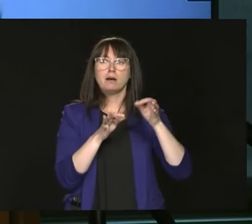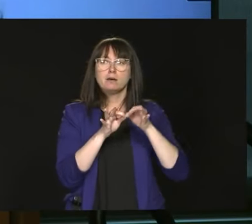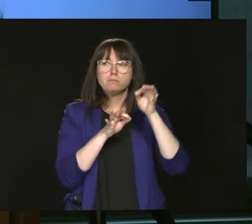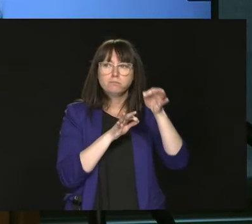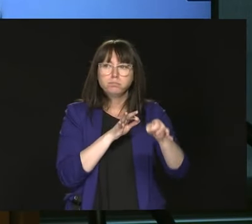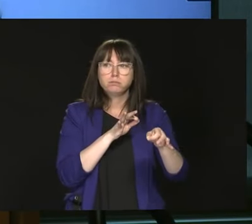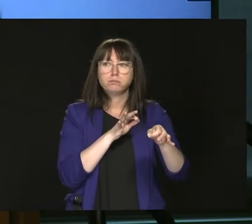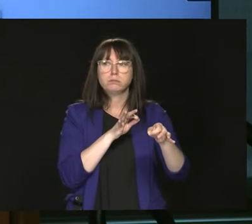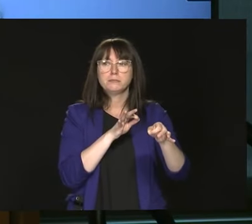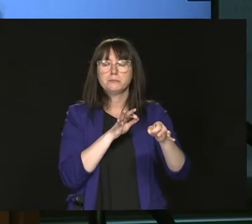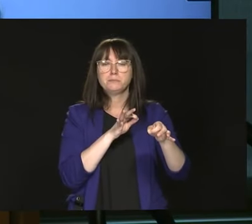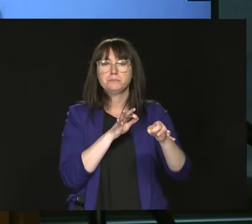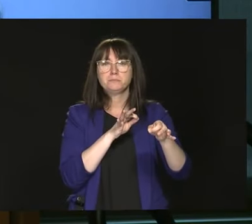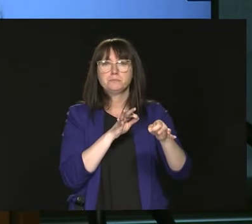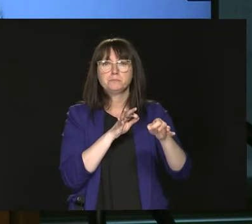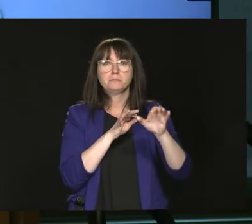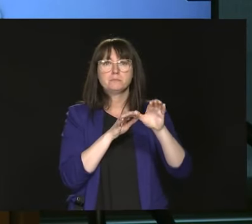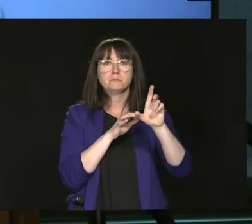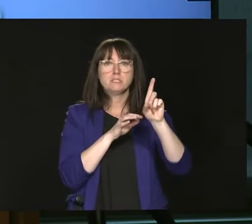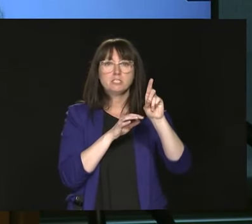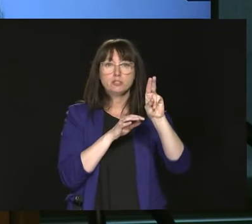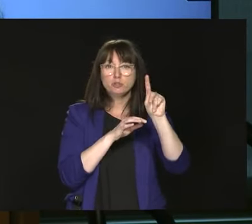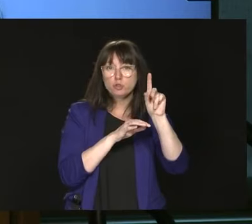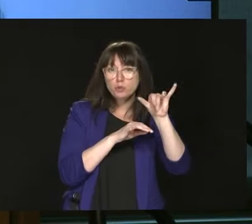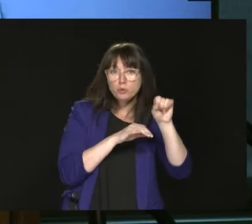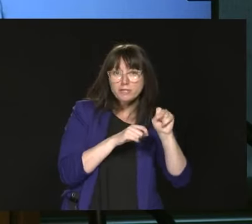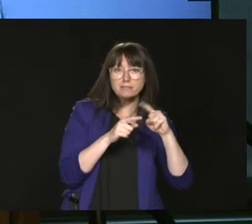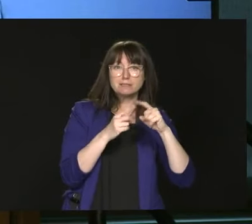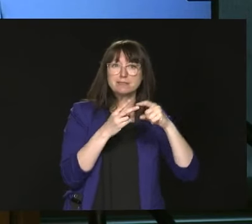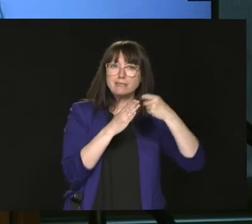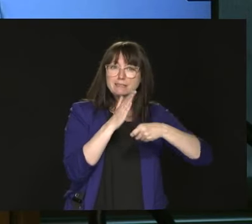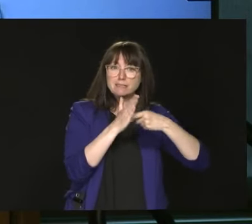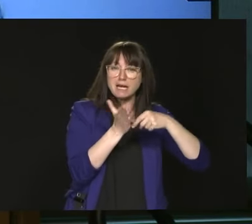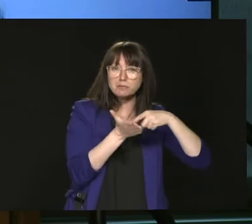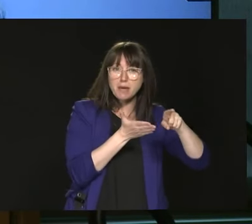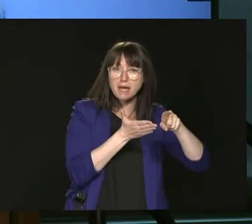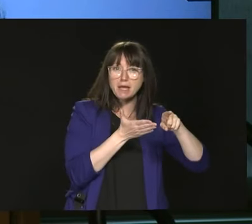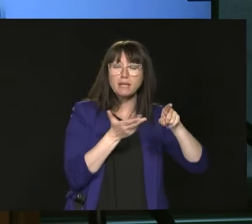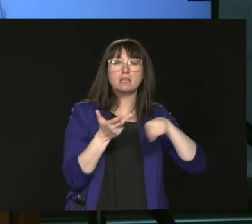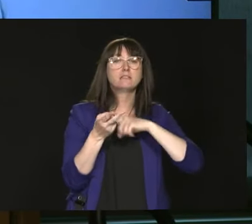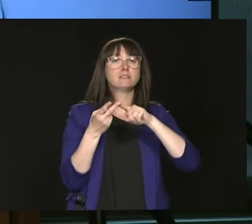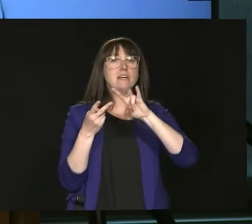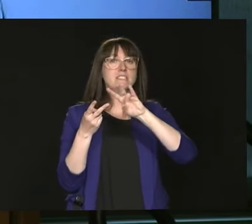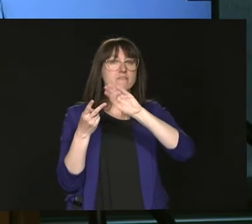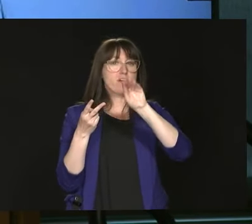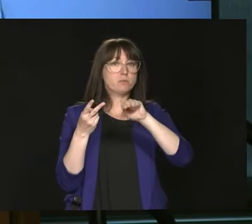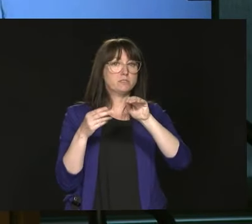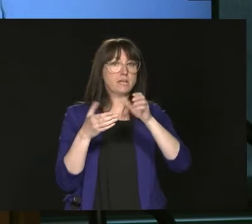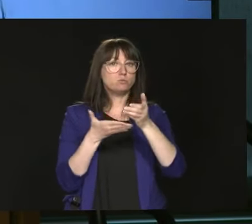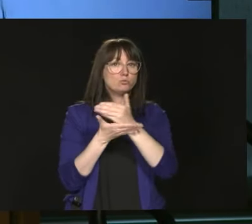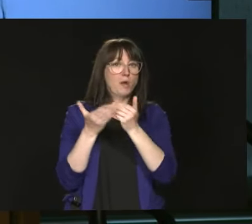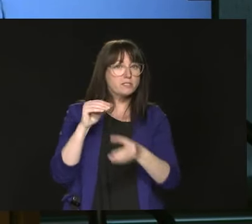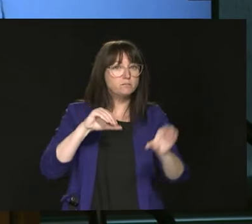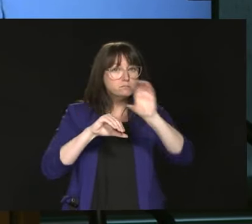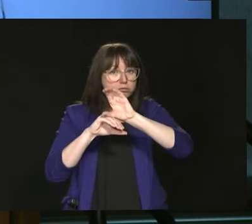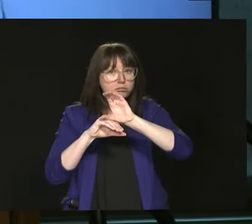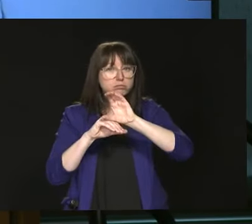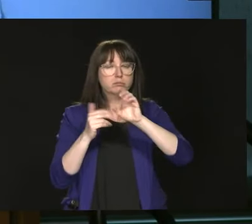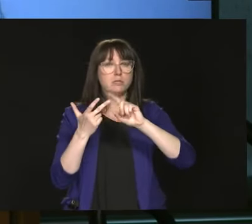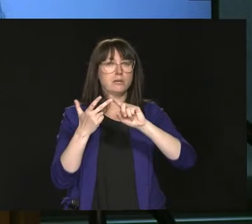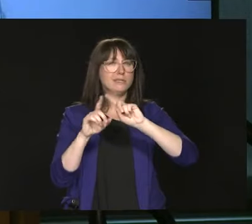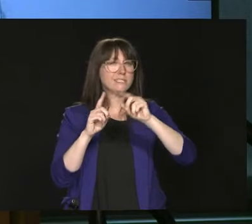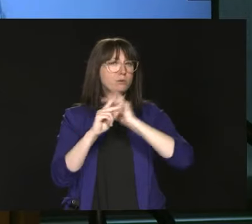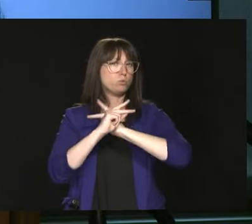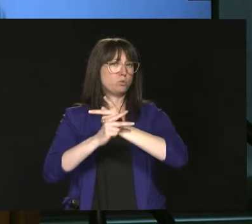customs duties and tax payments, creating a 75% wage subsidy, and a variety of lending supports. But we've certainly heard loud and clear from